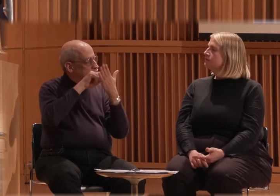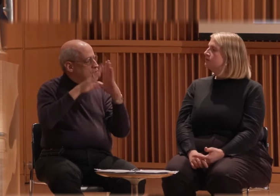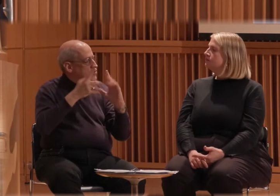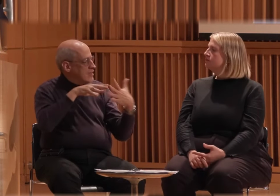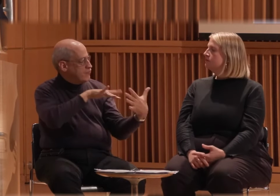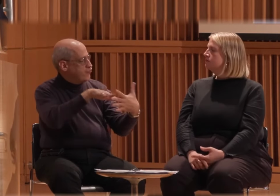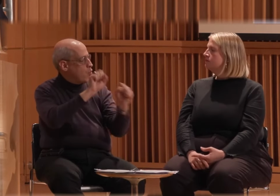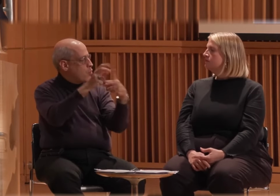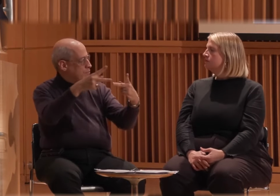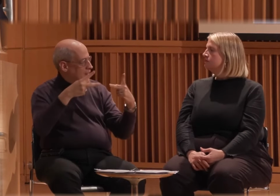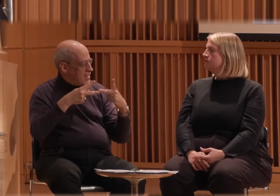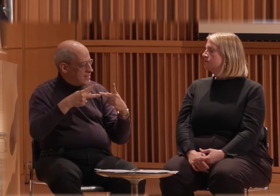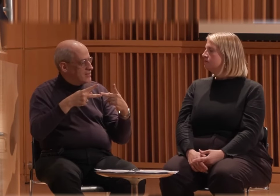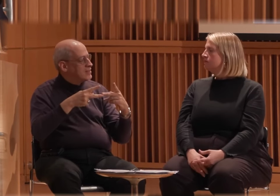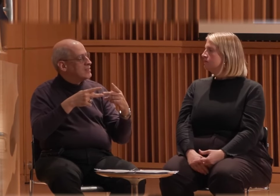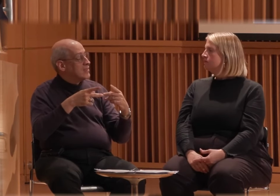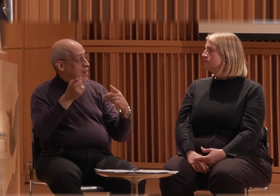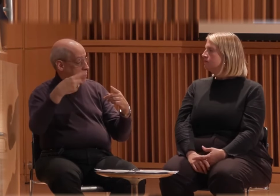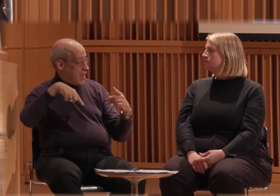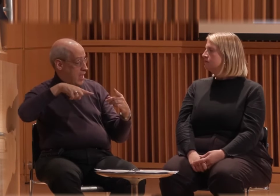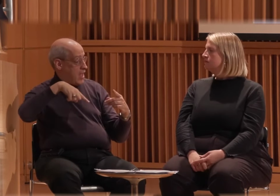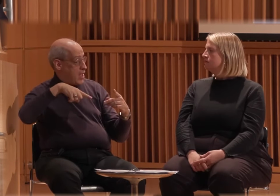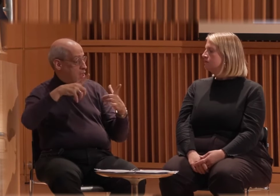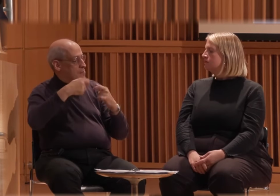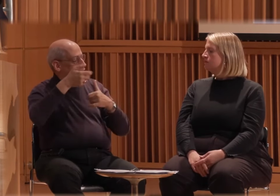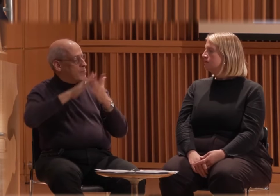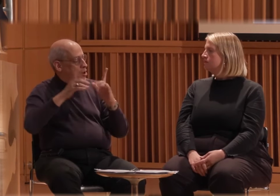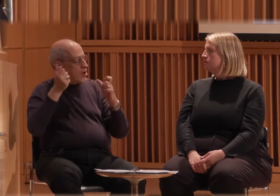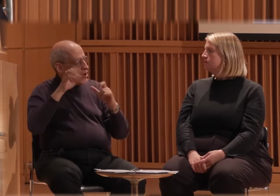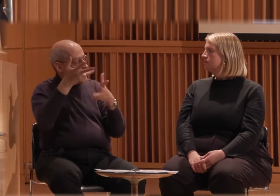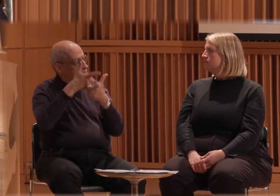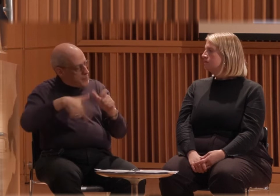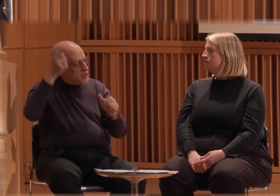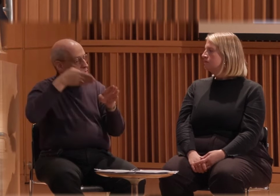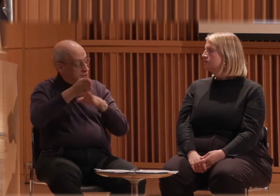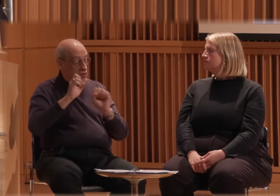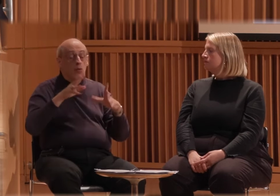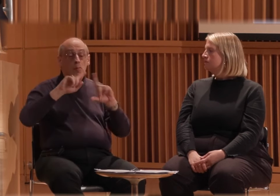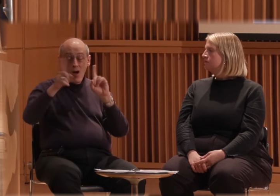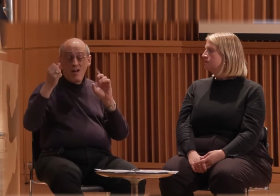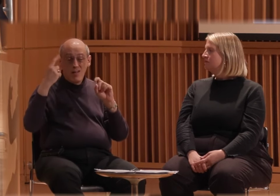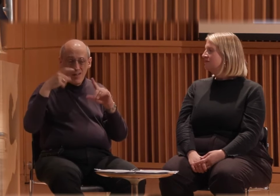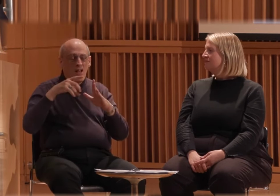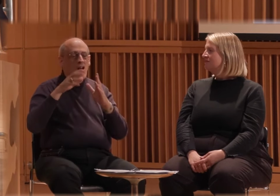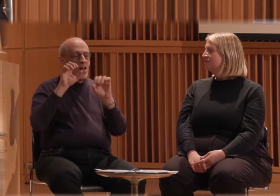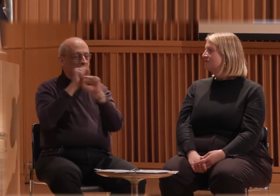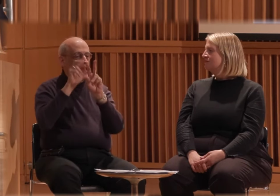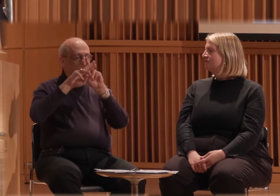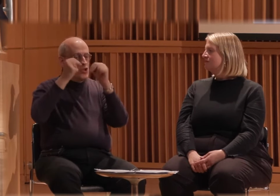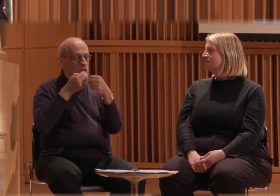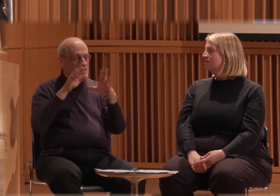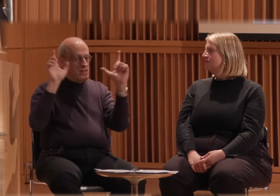the workplace. Who are a big part of the larger profession. With the decline in labor unions,